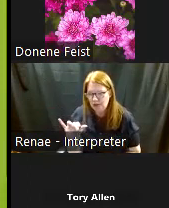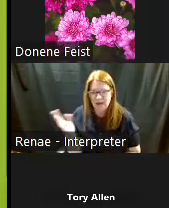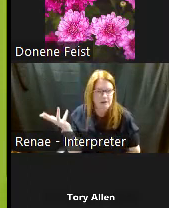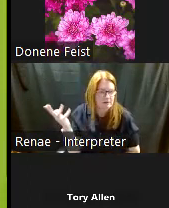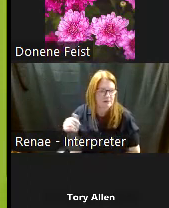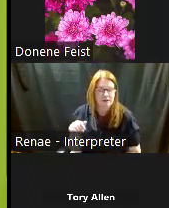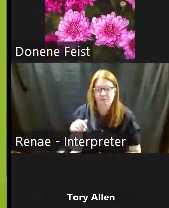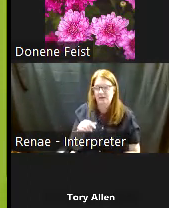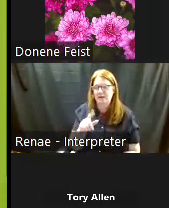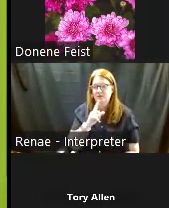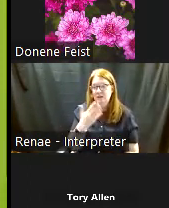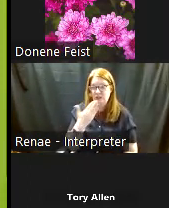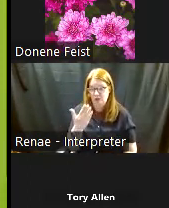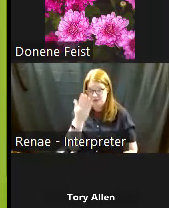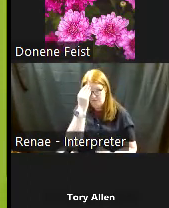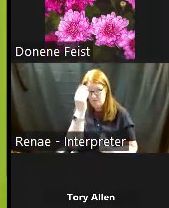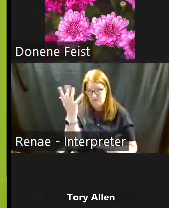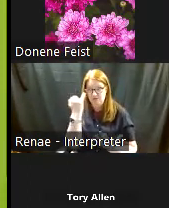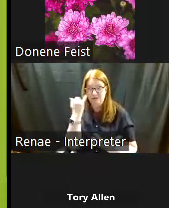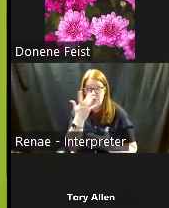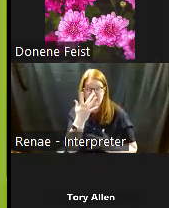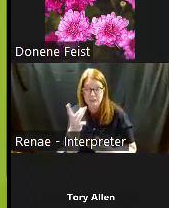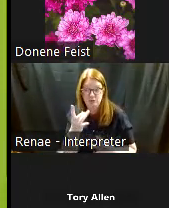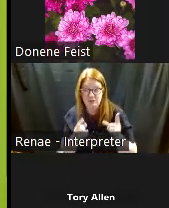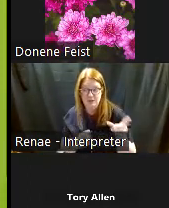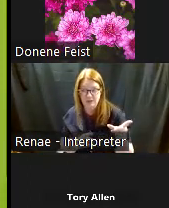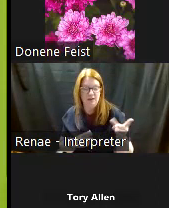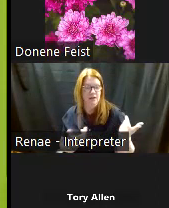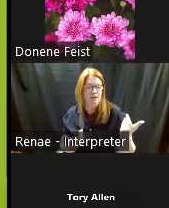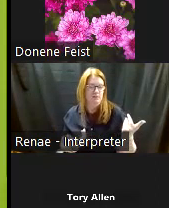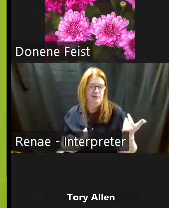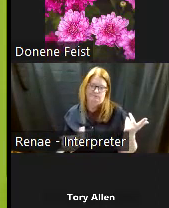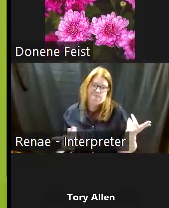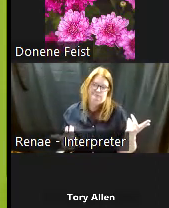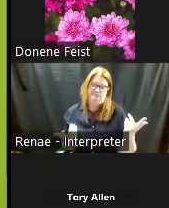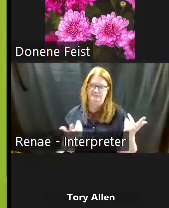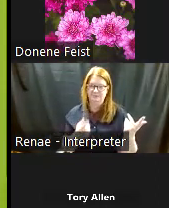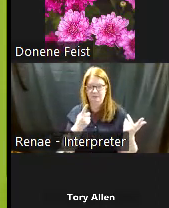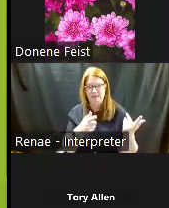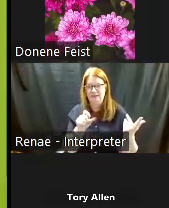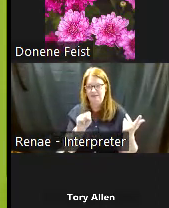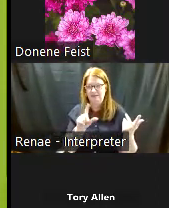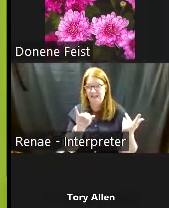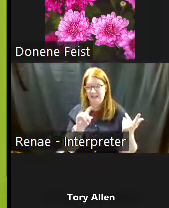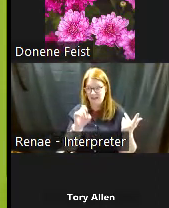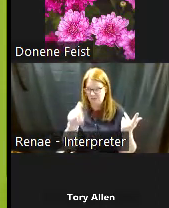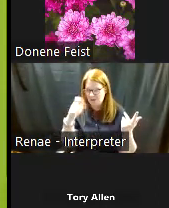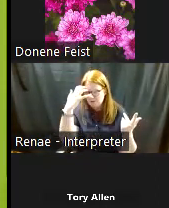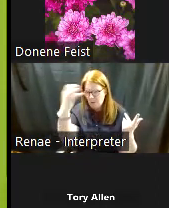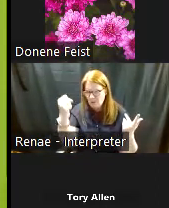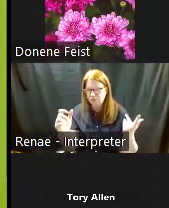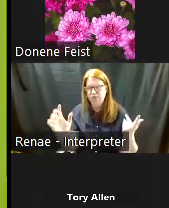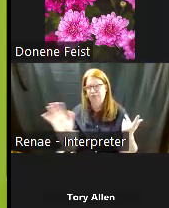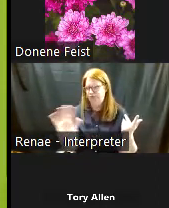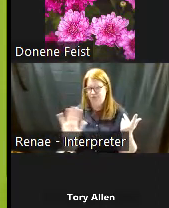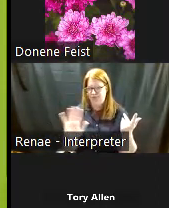good information if you are interested in that. But it's nothing that, you know, like this slide, you definitely don't need to know all of this. It's just something